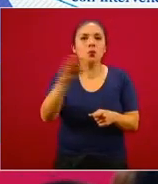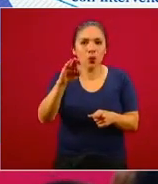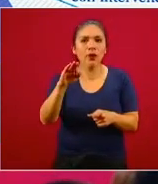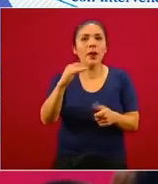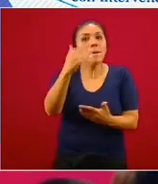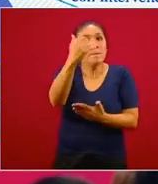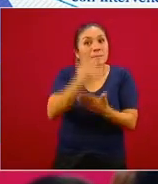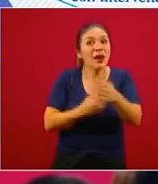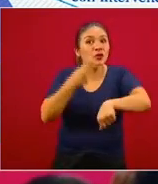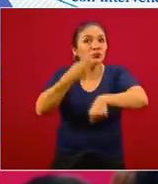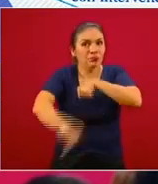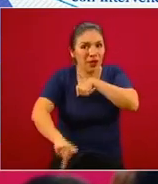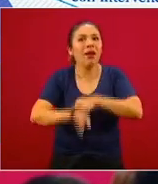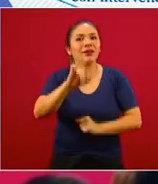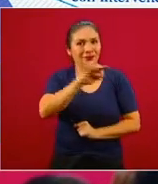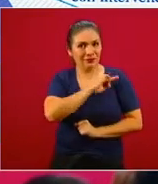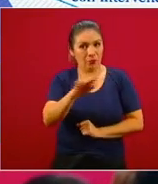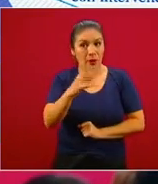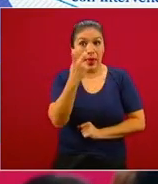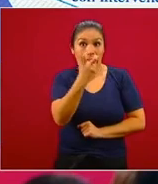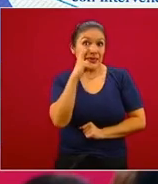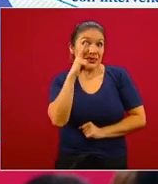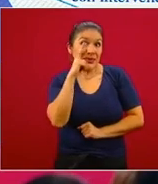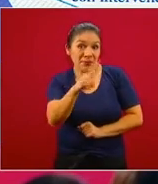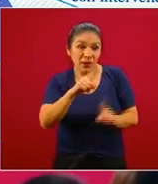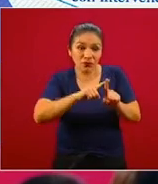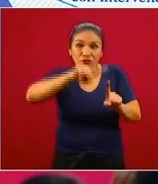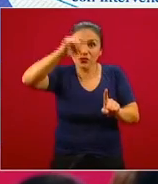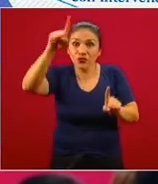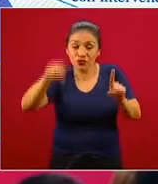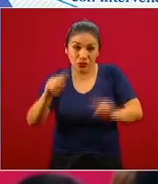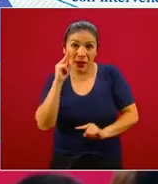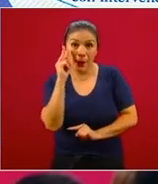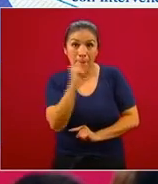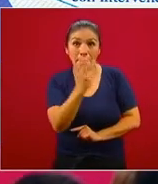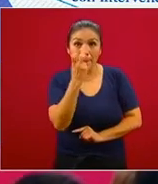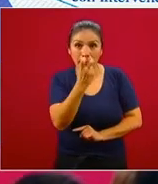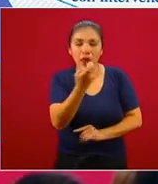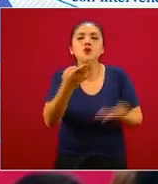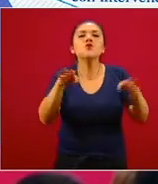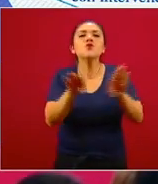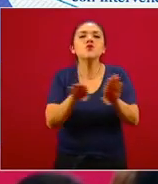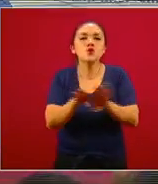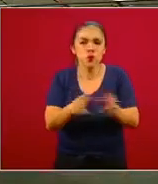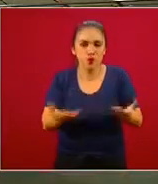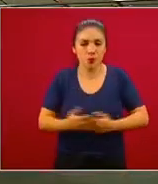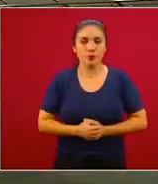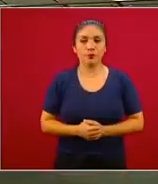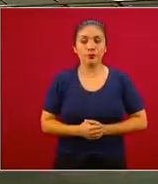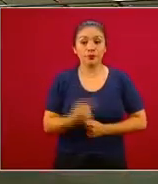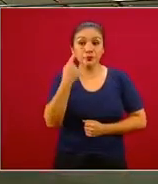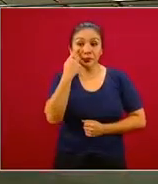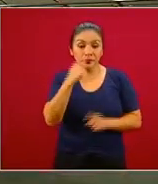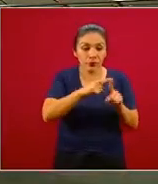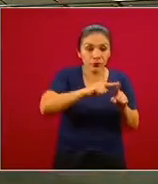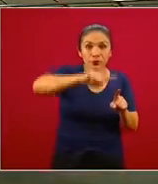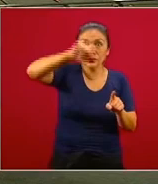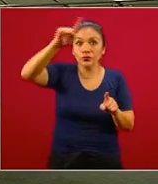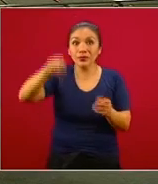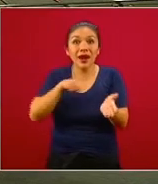the epidemic process, what we can do is to slow it down, to slow down the transmission rates,